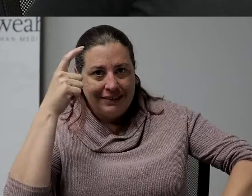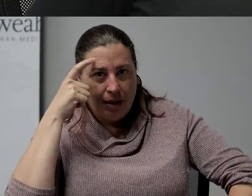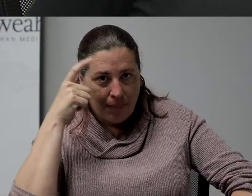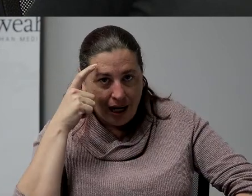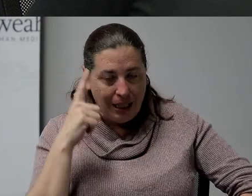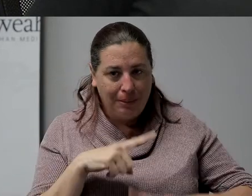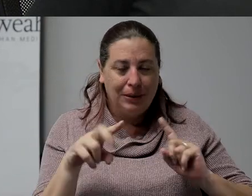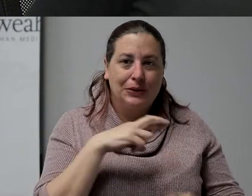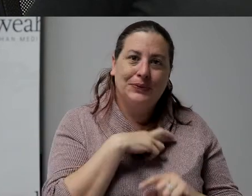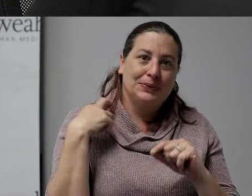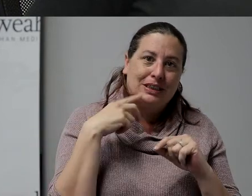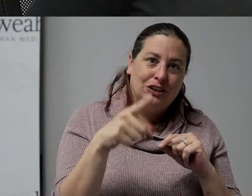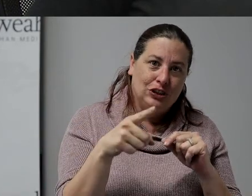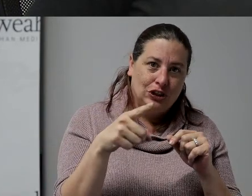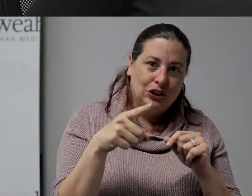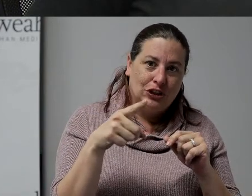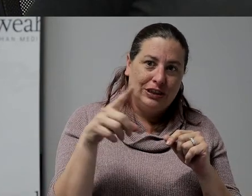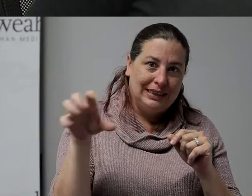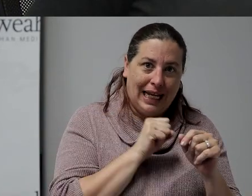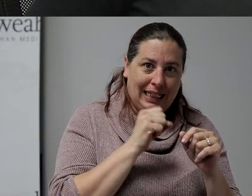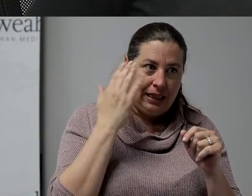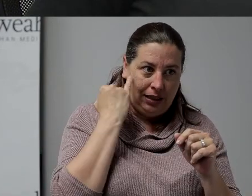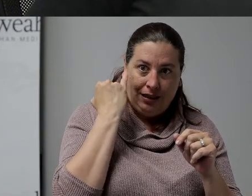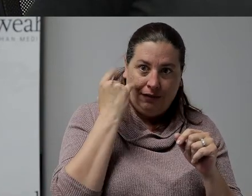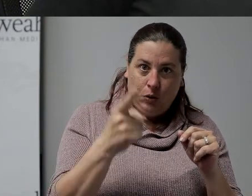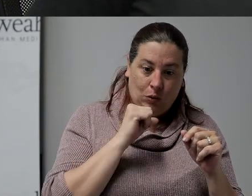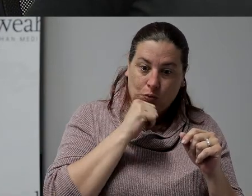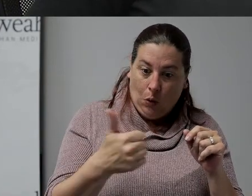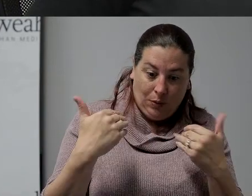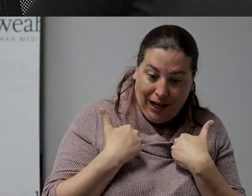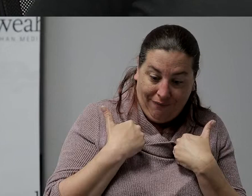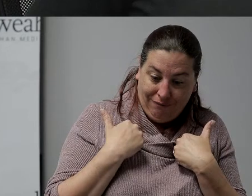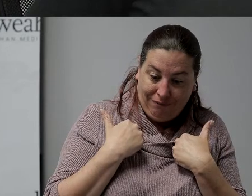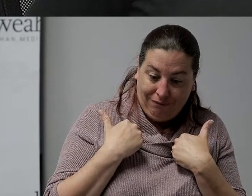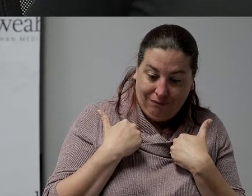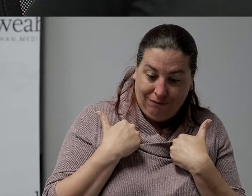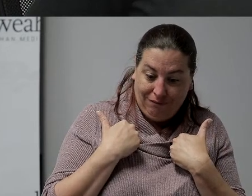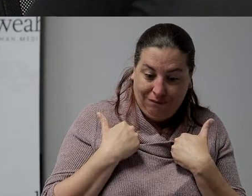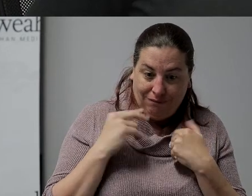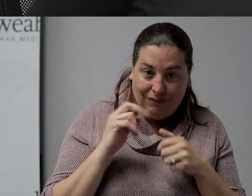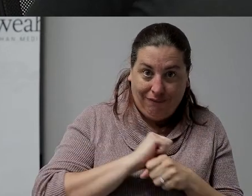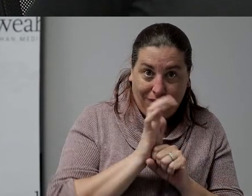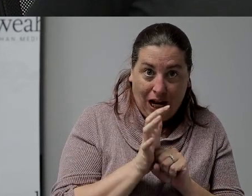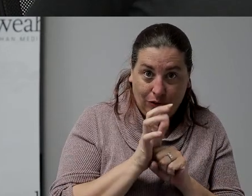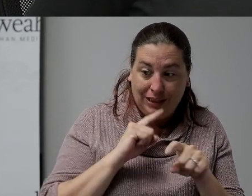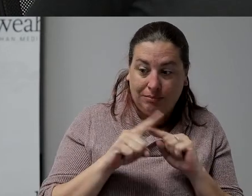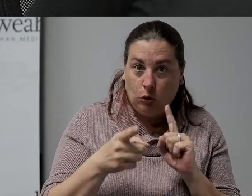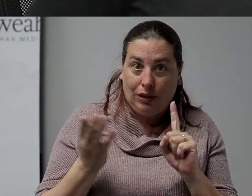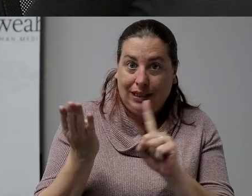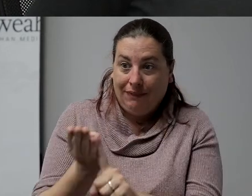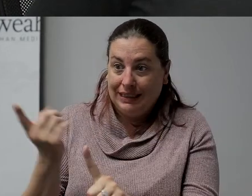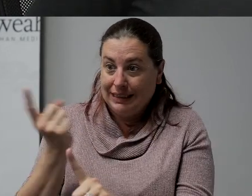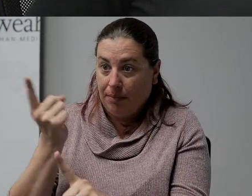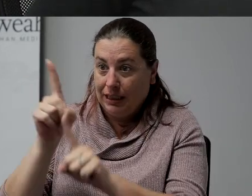you're taking is that you're asymptomatic. You don't have the virus, but you convince somebody to test you, and so what